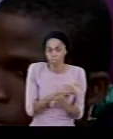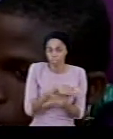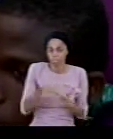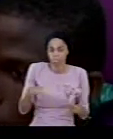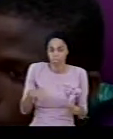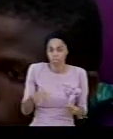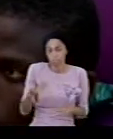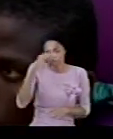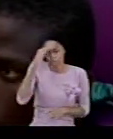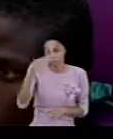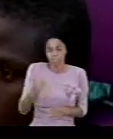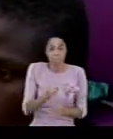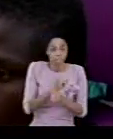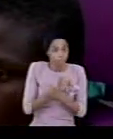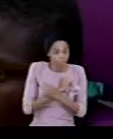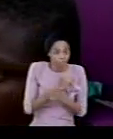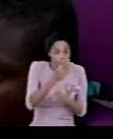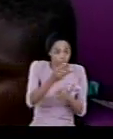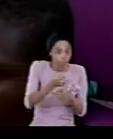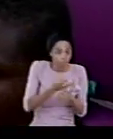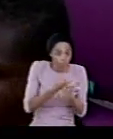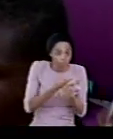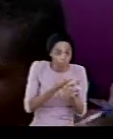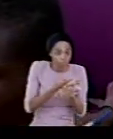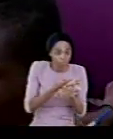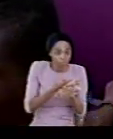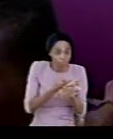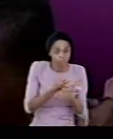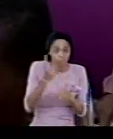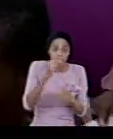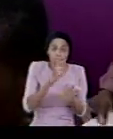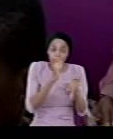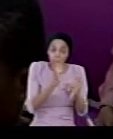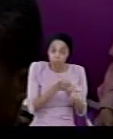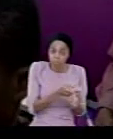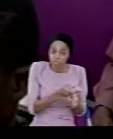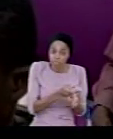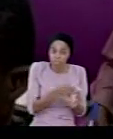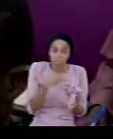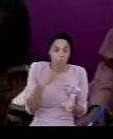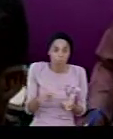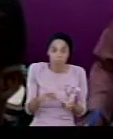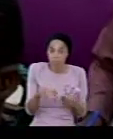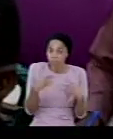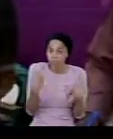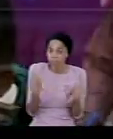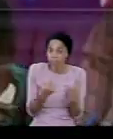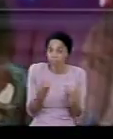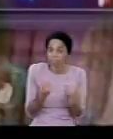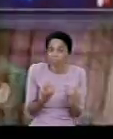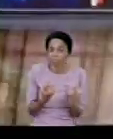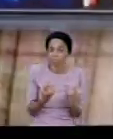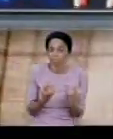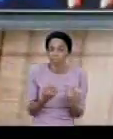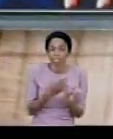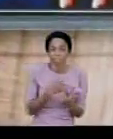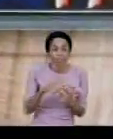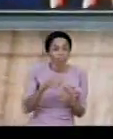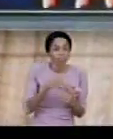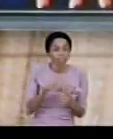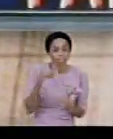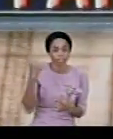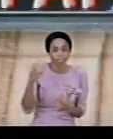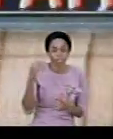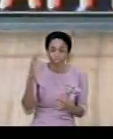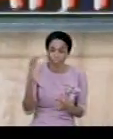the wages, the result, the reward of unrighteousness. Then in verse